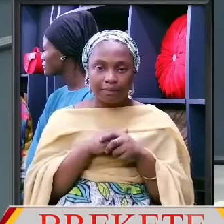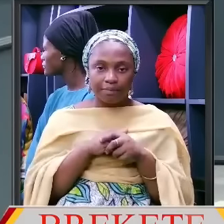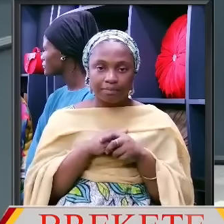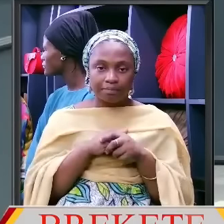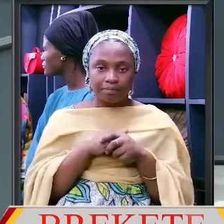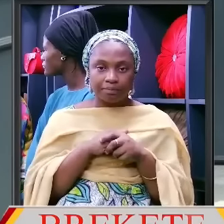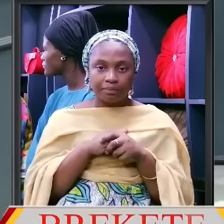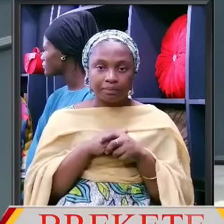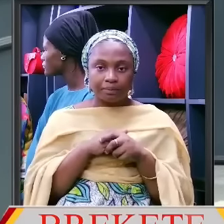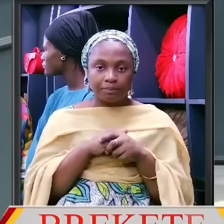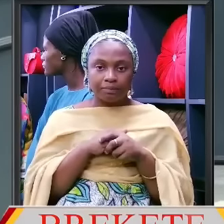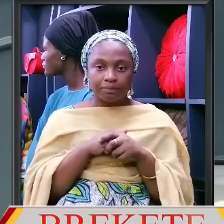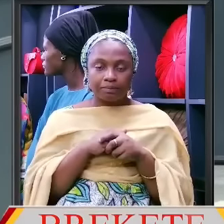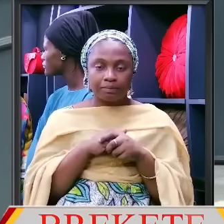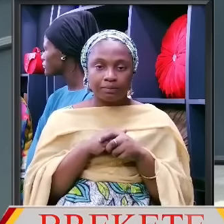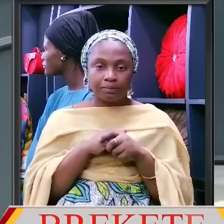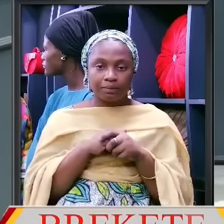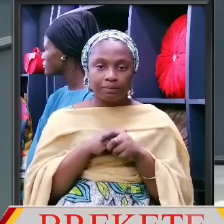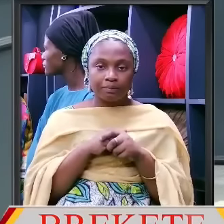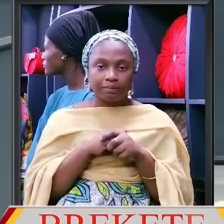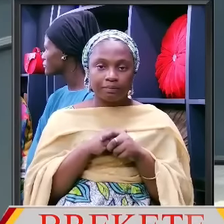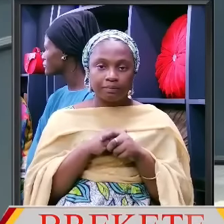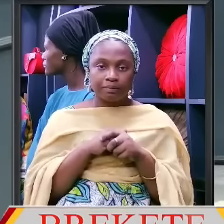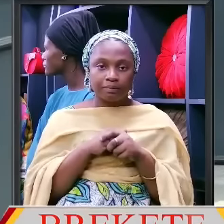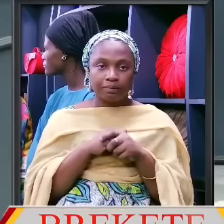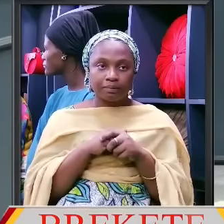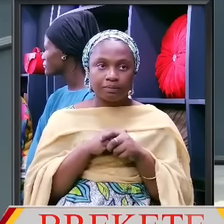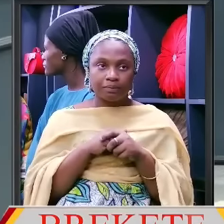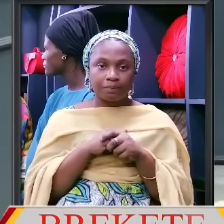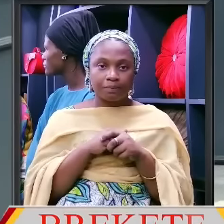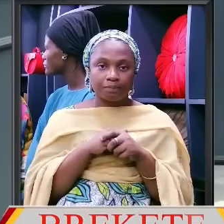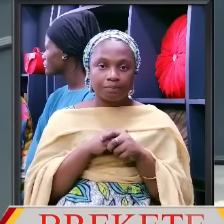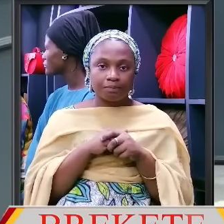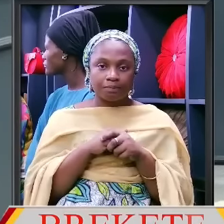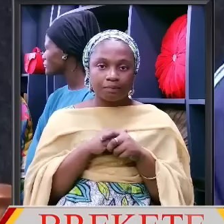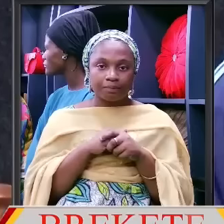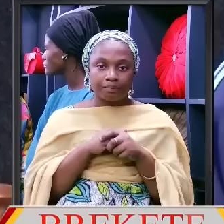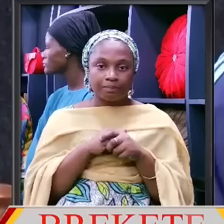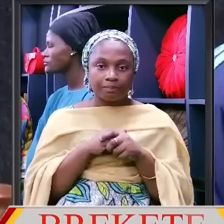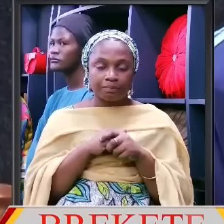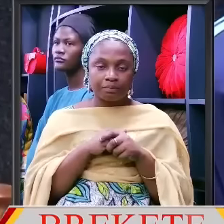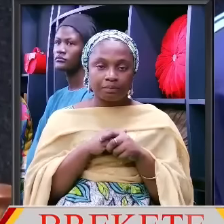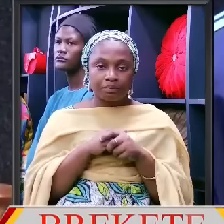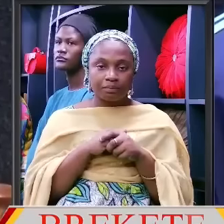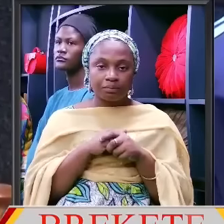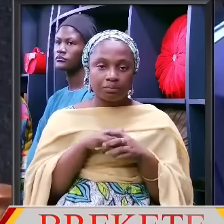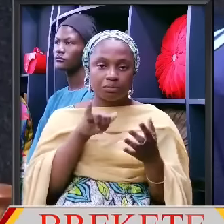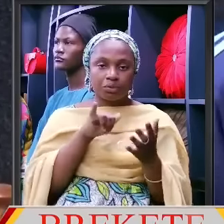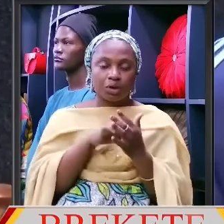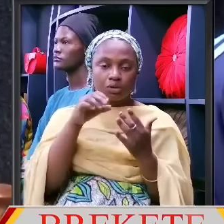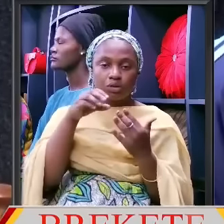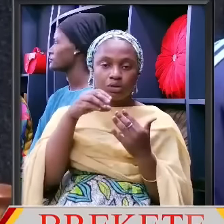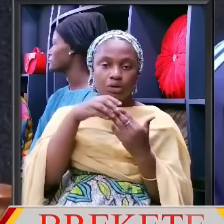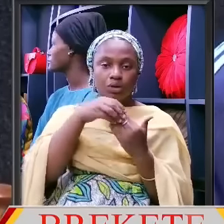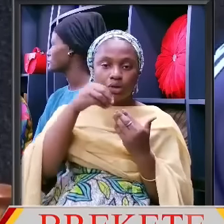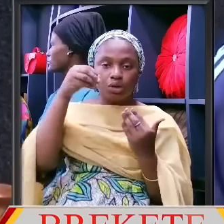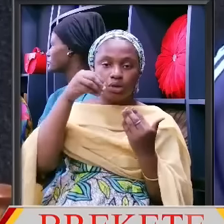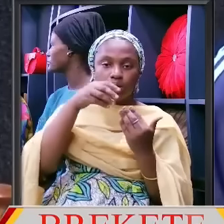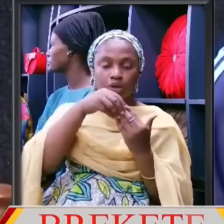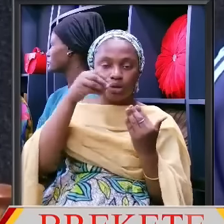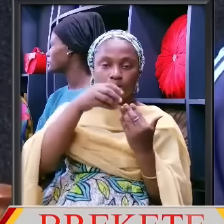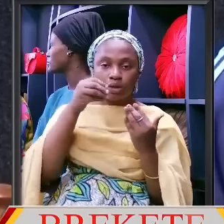Father Nicholas introduced him to a business. Oh, that dollar business. Yes, sir. Abroad. Yes,